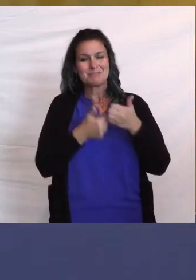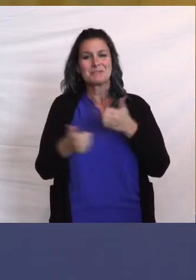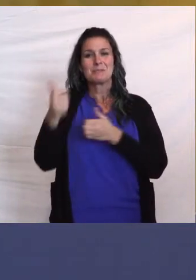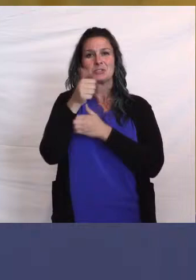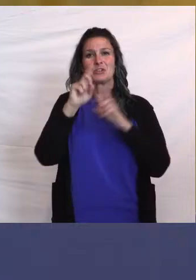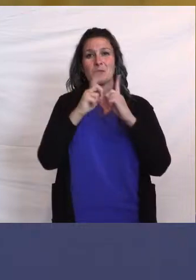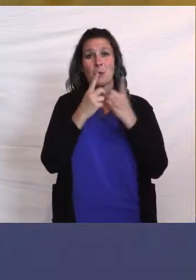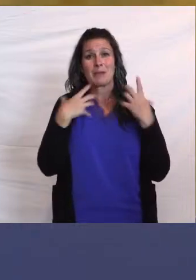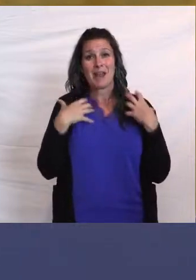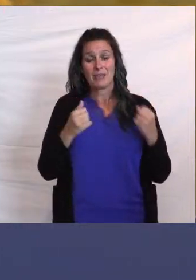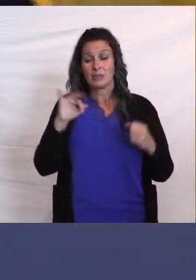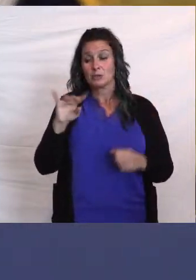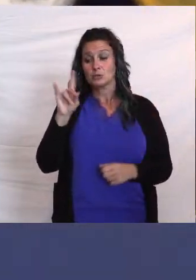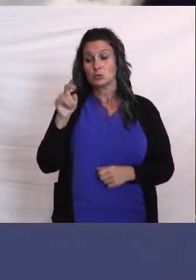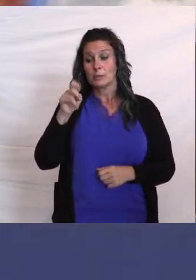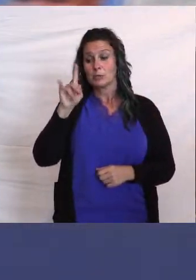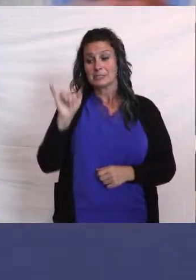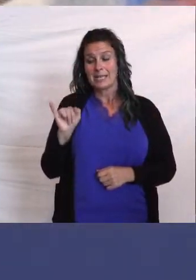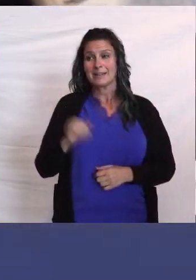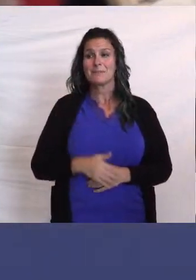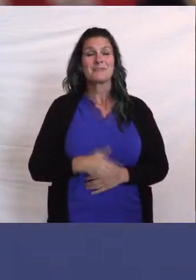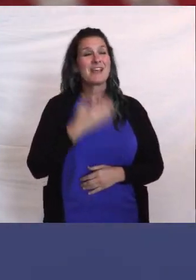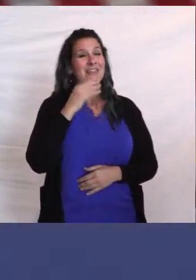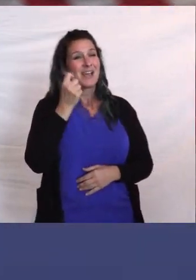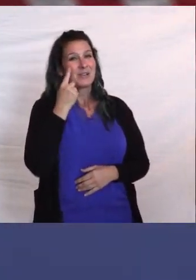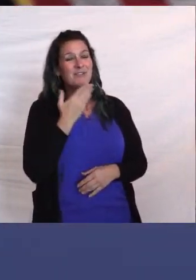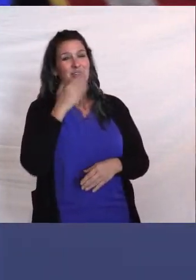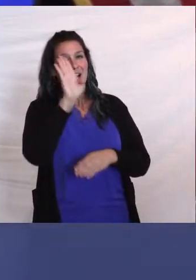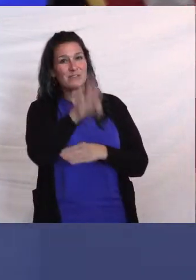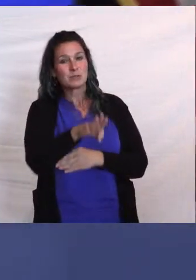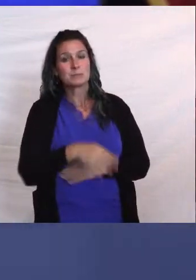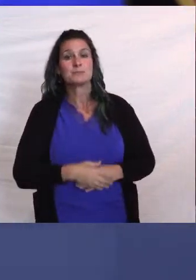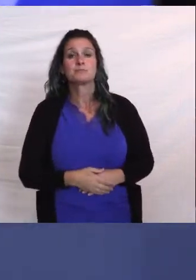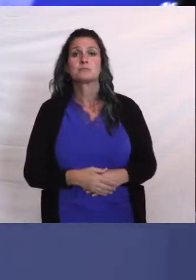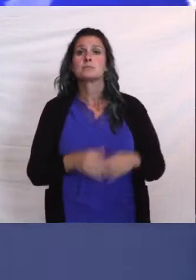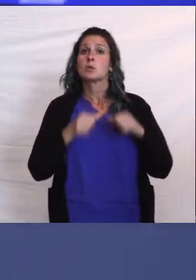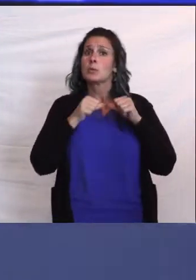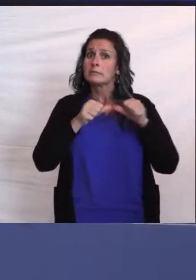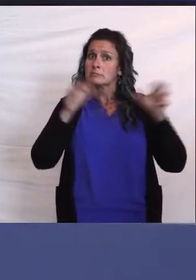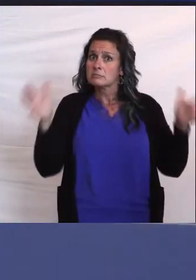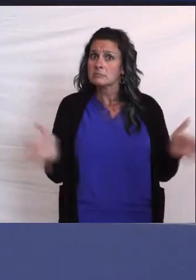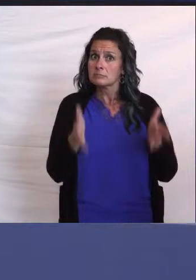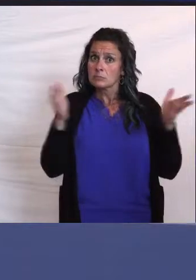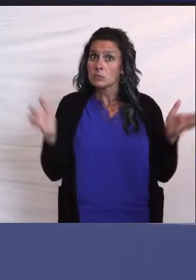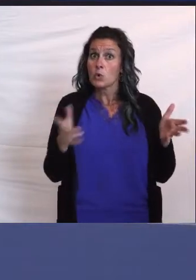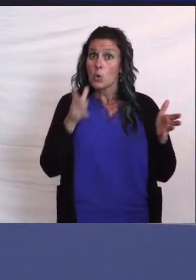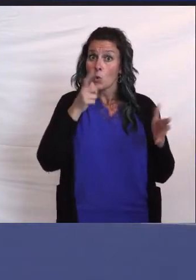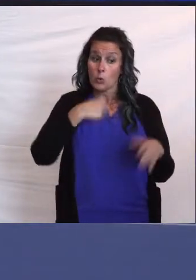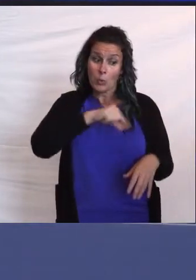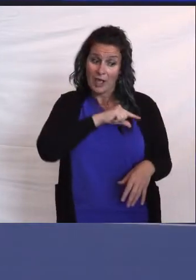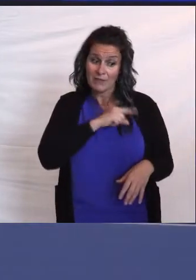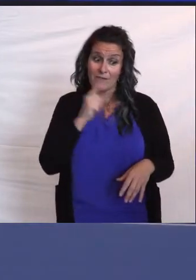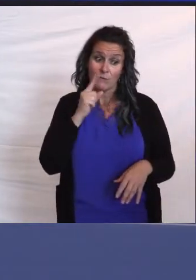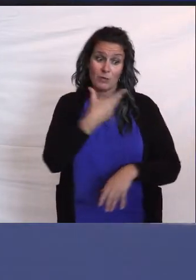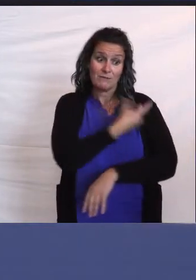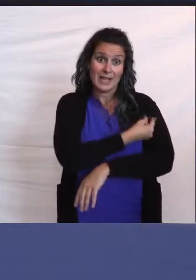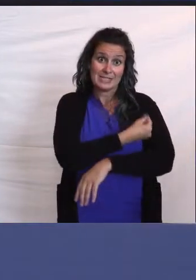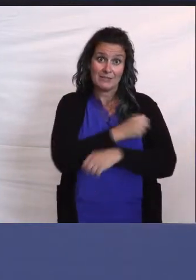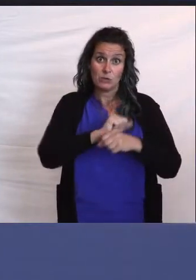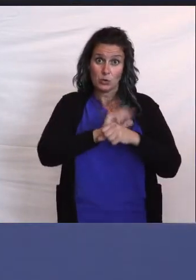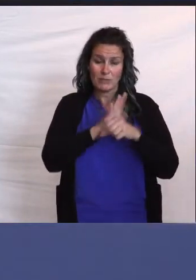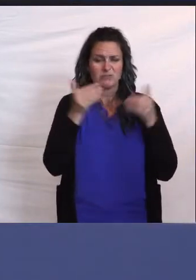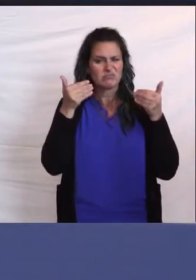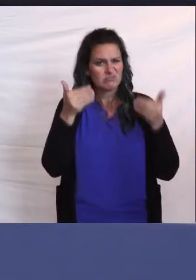Judy Persicelli. Thank you, Governor, and good afternoon. We continue to encourage all those eligible for COVID-19 vaccines to